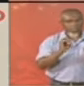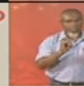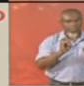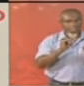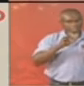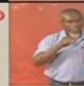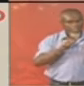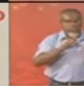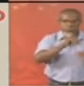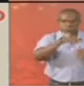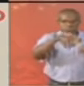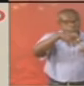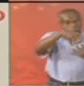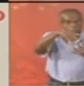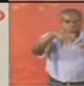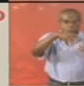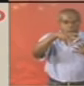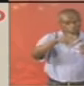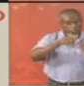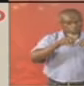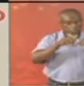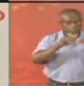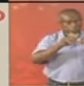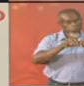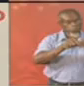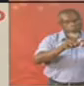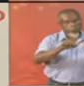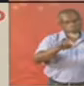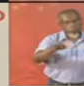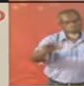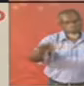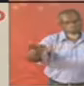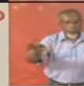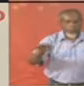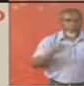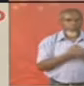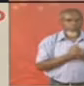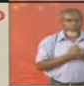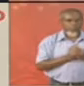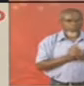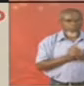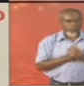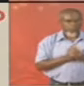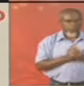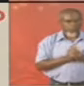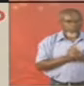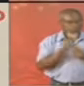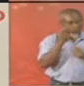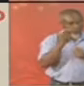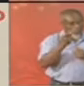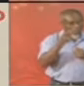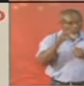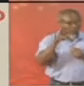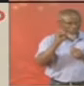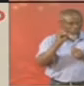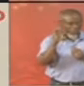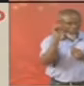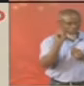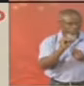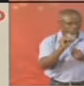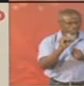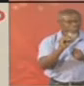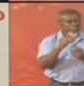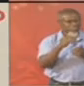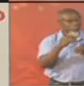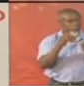is the ongoing risk that we face with a virus that has nearly 50% of its patients being